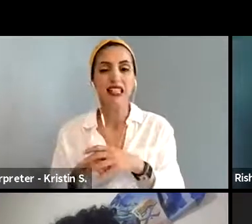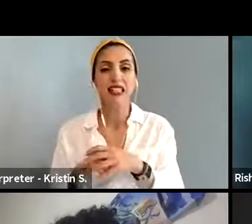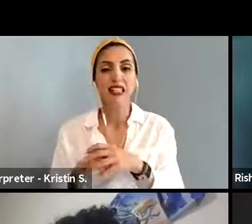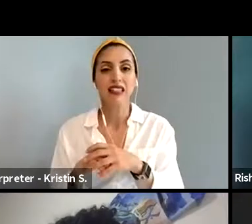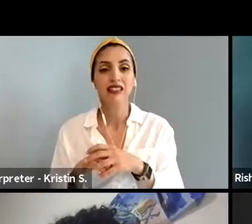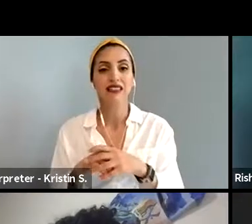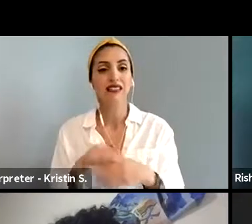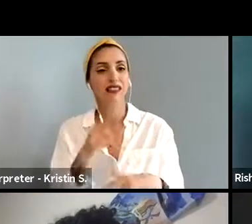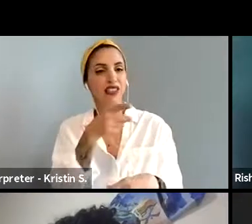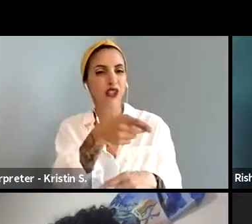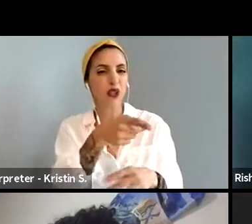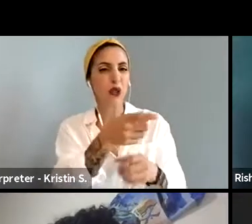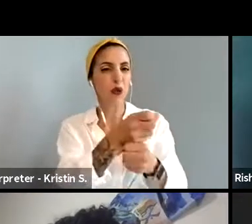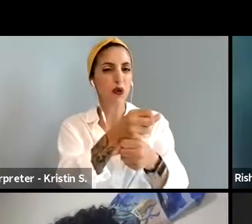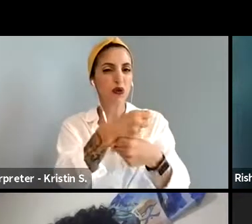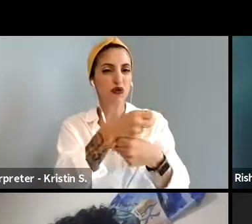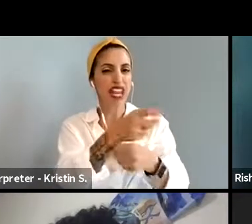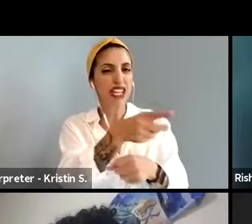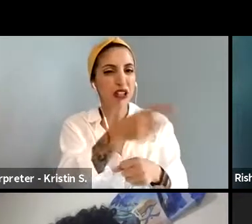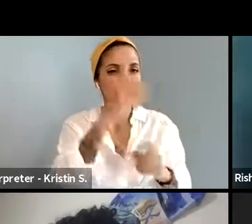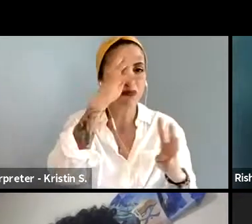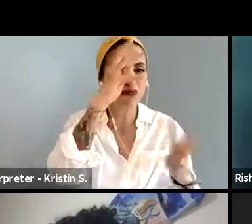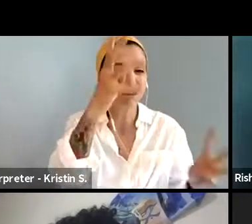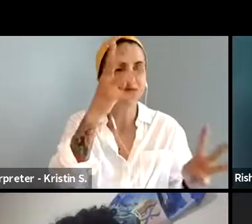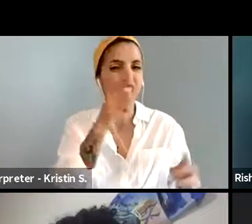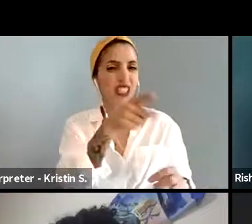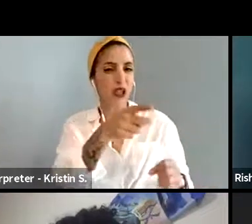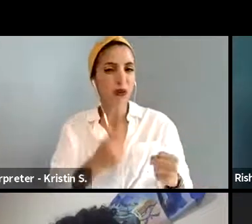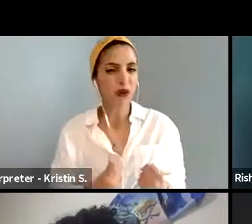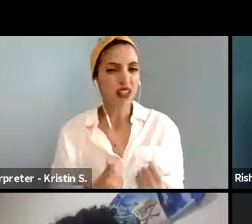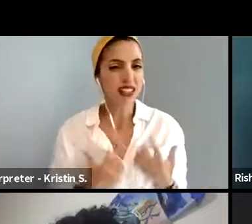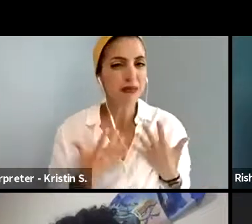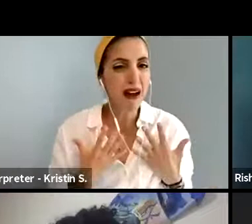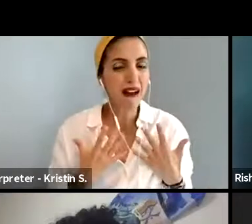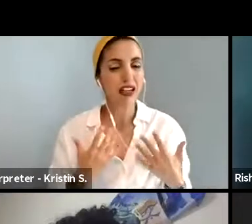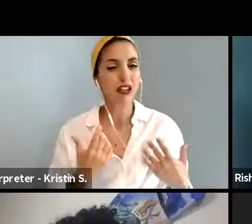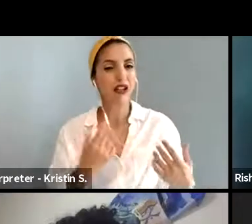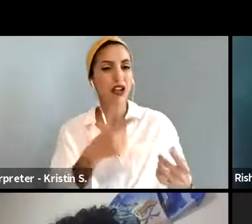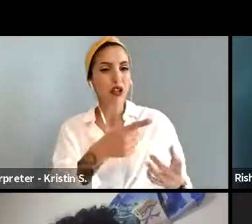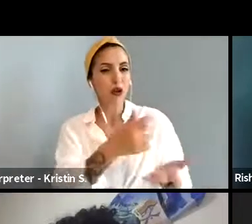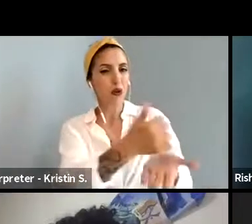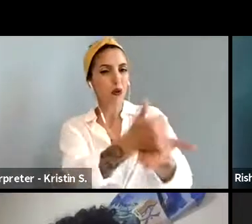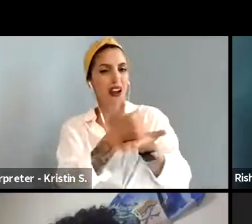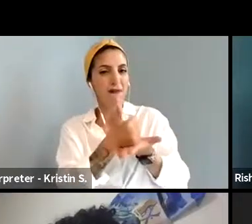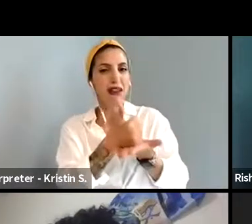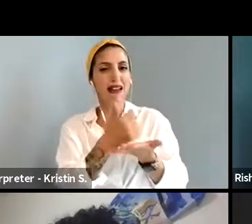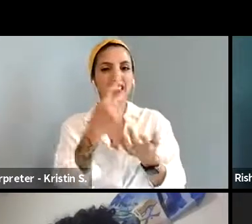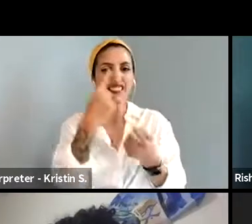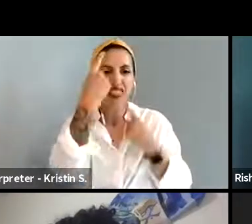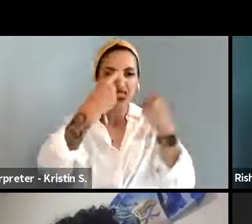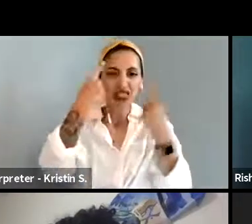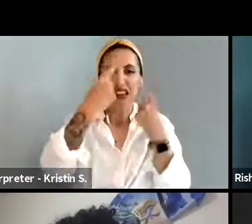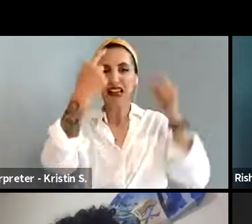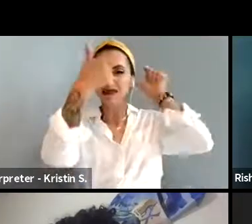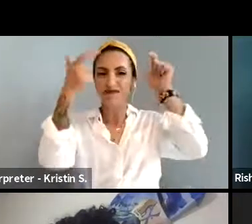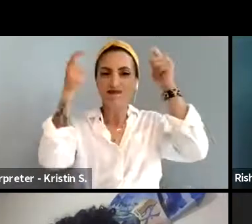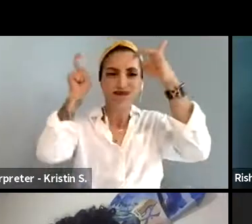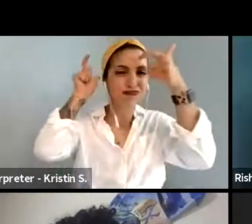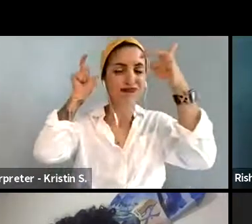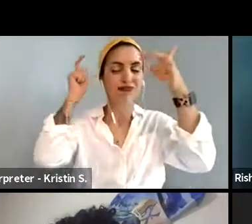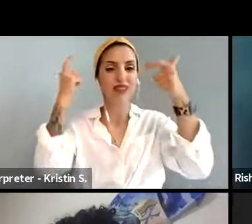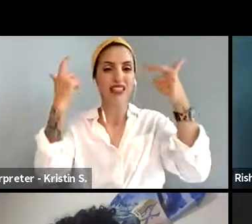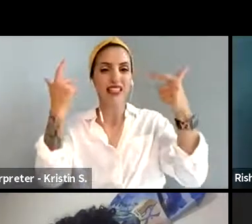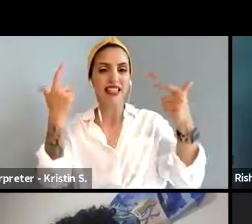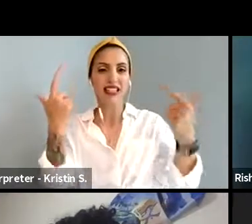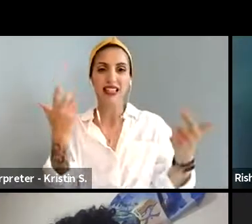you create, you inspire, you drive, you investigate, you cause us to think through and revision, reimagine,